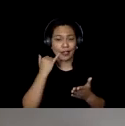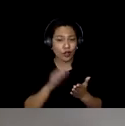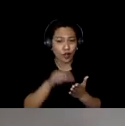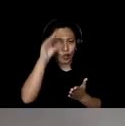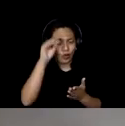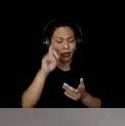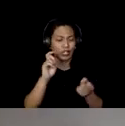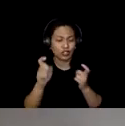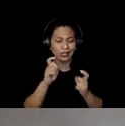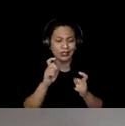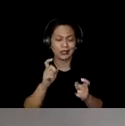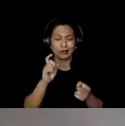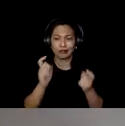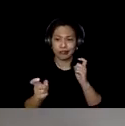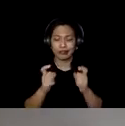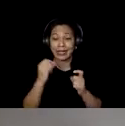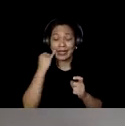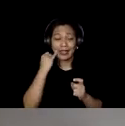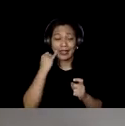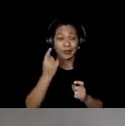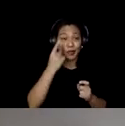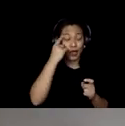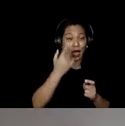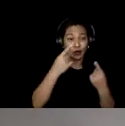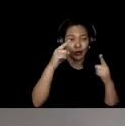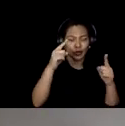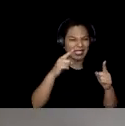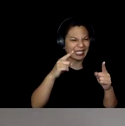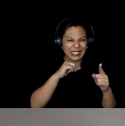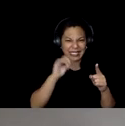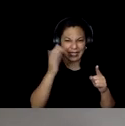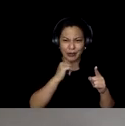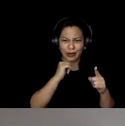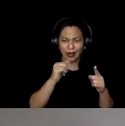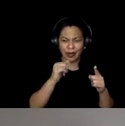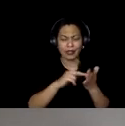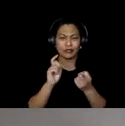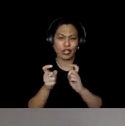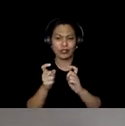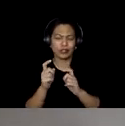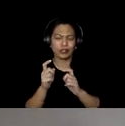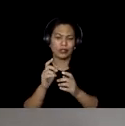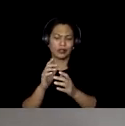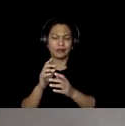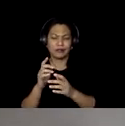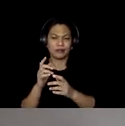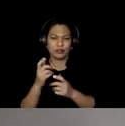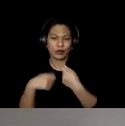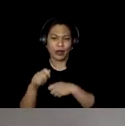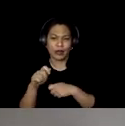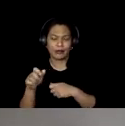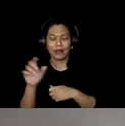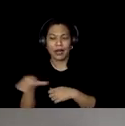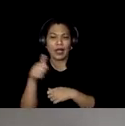adjusting. If something you thought would work isn't working, you can try something else. So it is